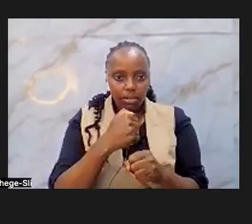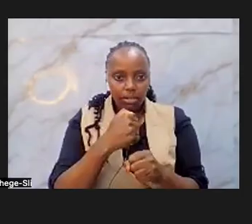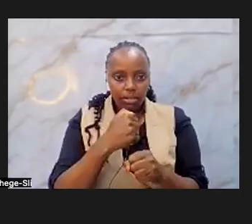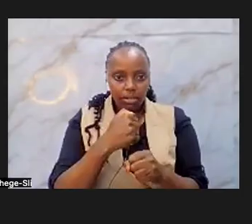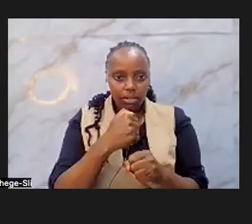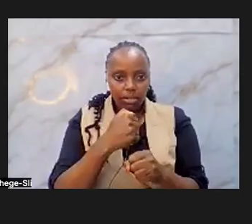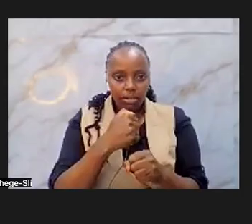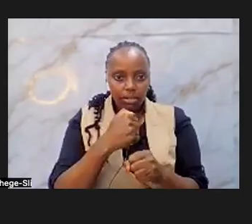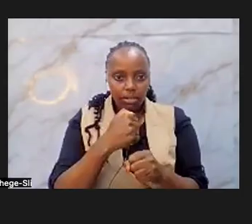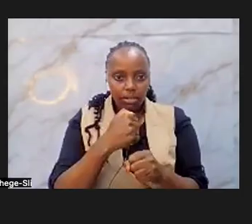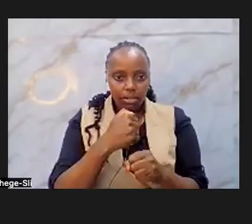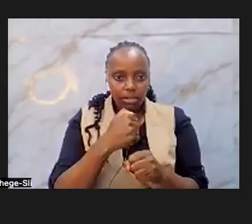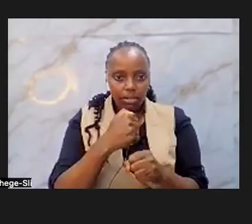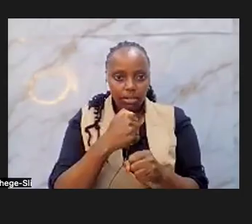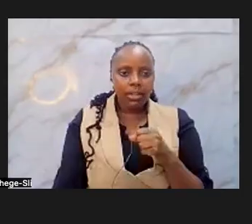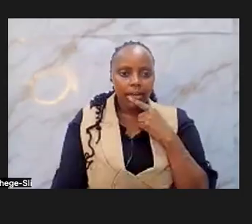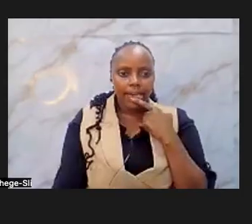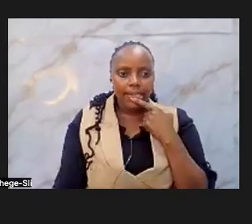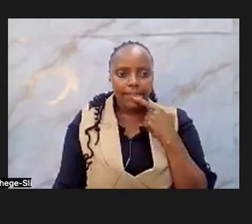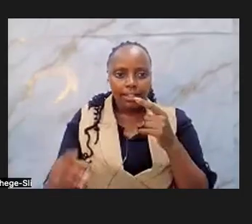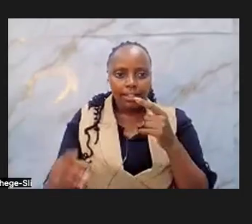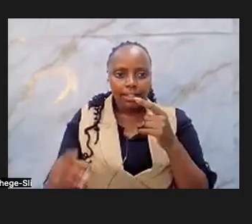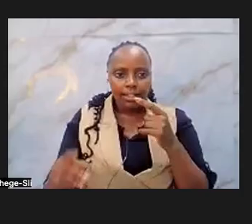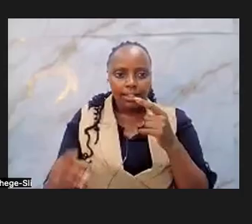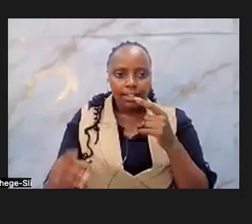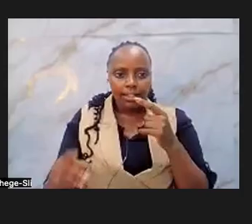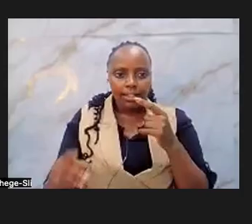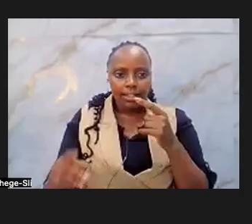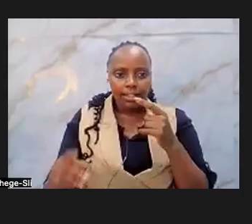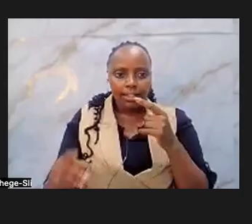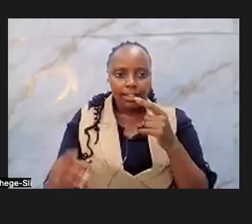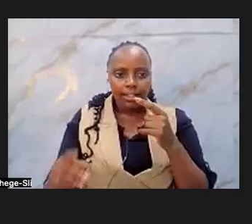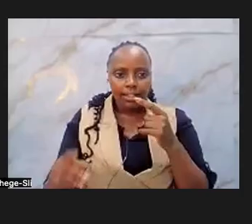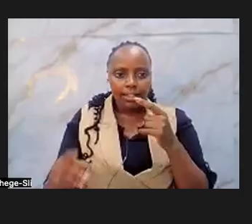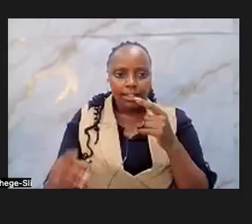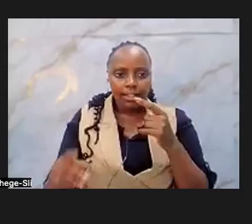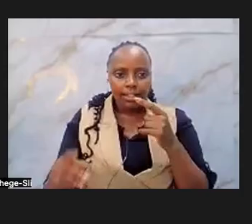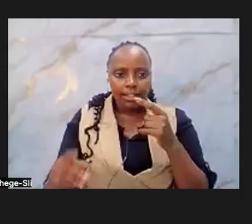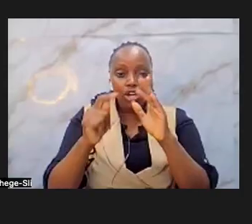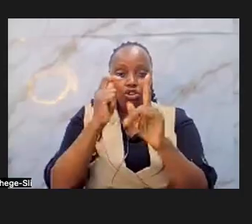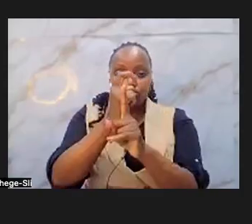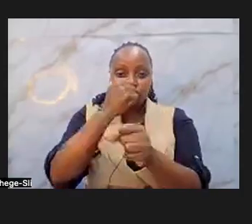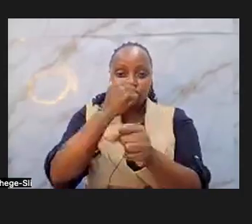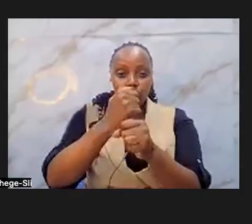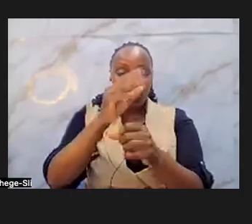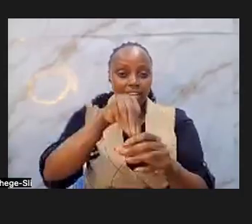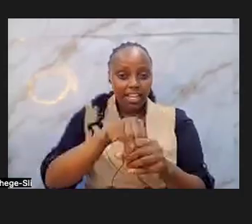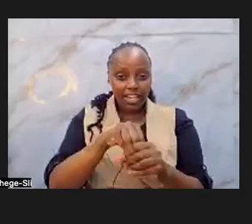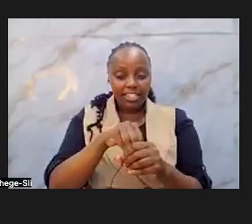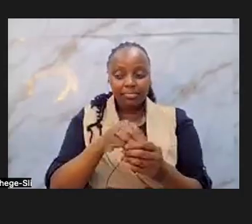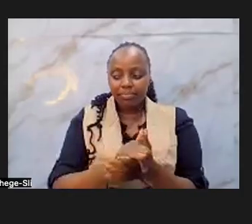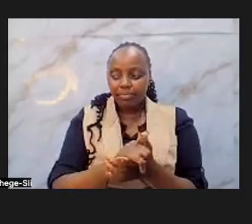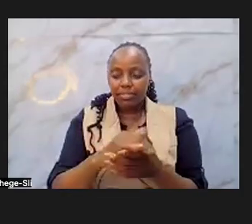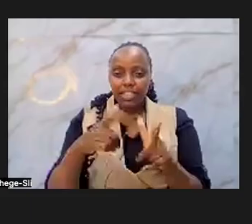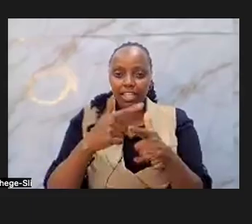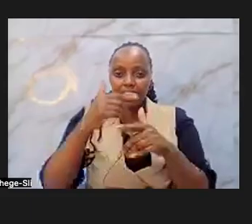actually is absolutely critical to what works in this approach? Yeah, thanks, Rorsha. This is, I'll build on what